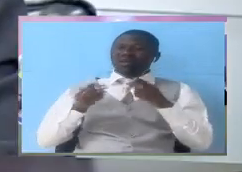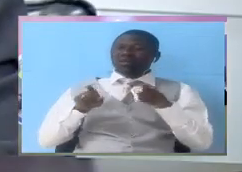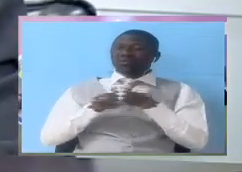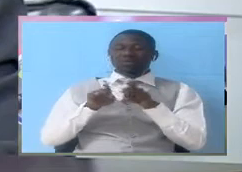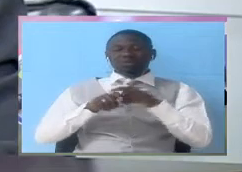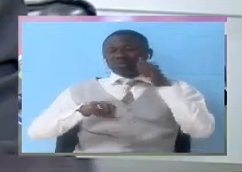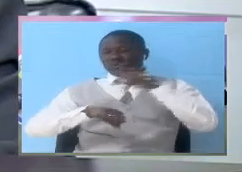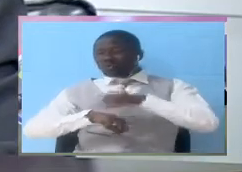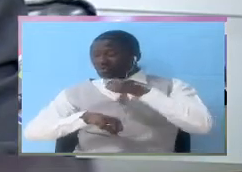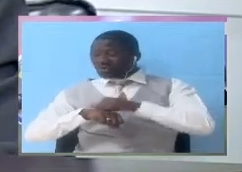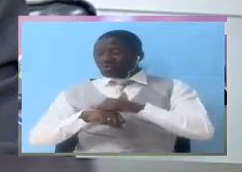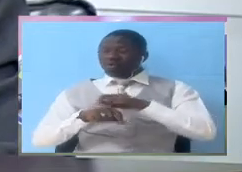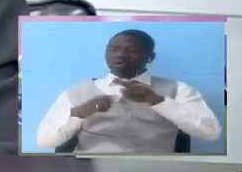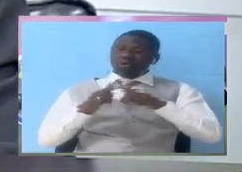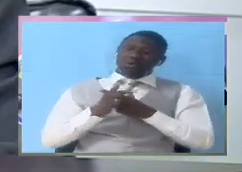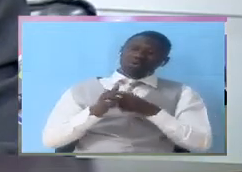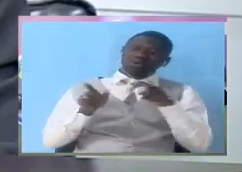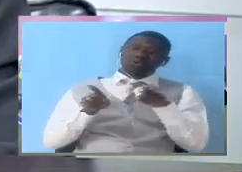or